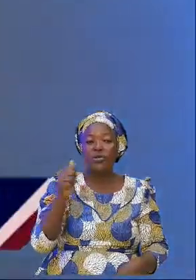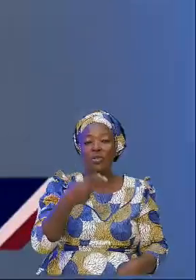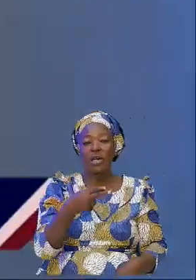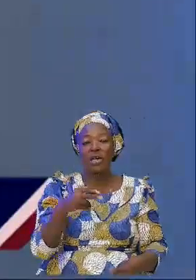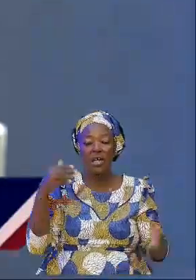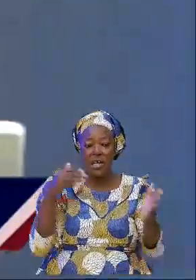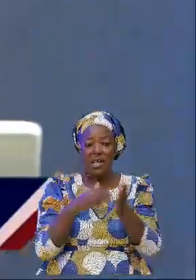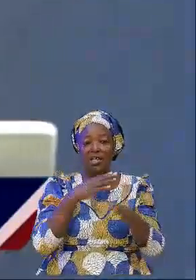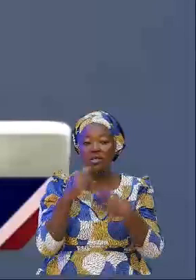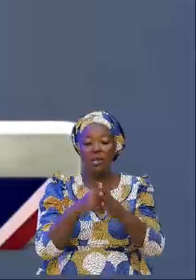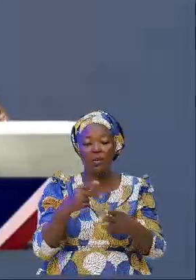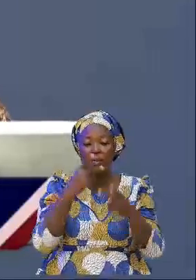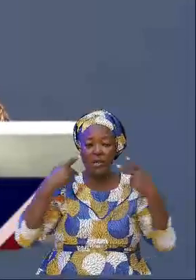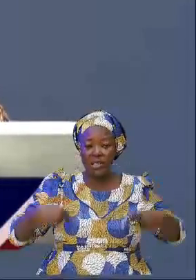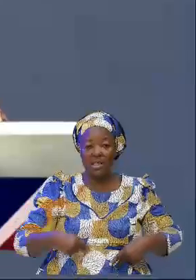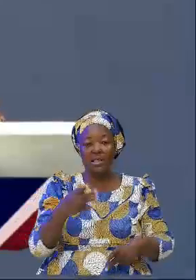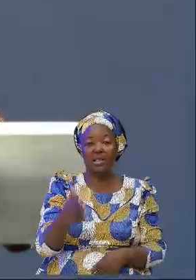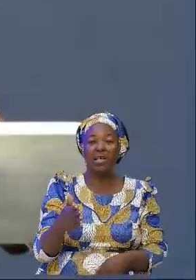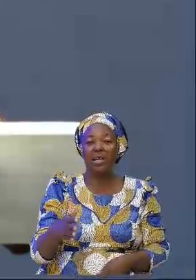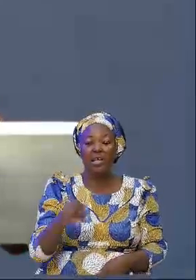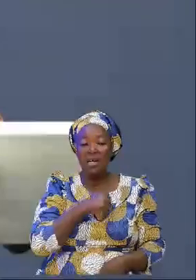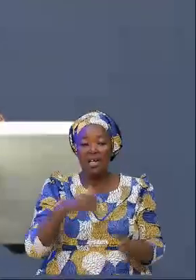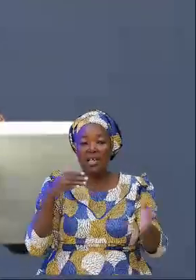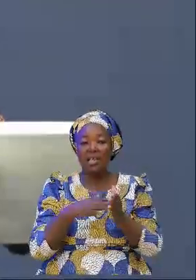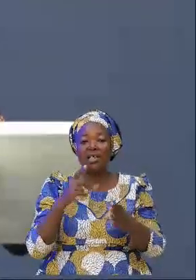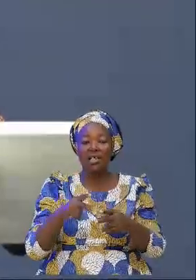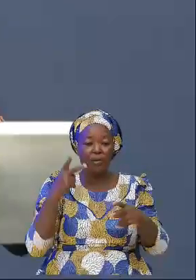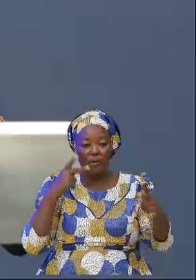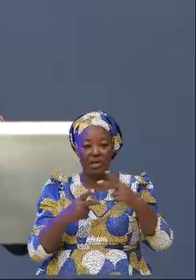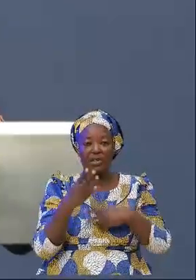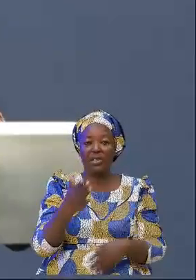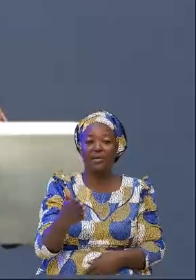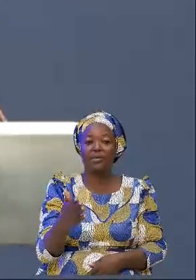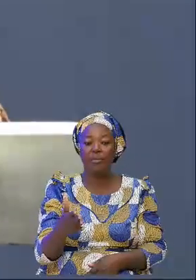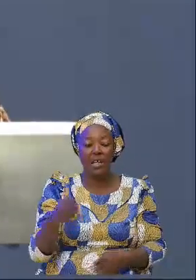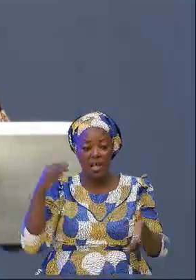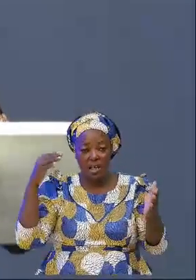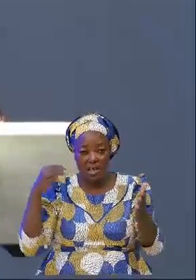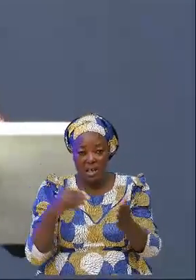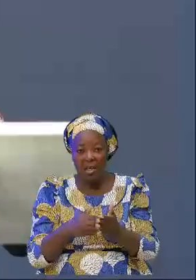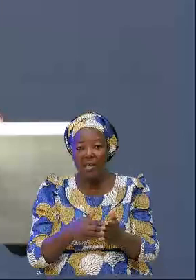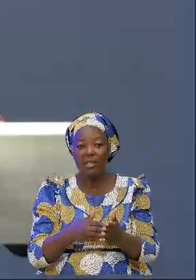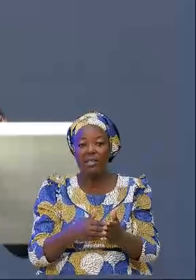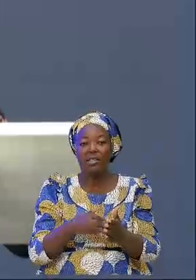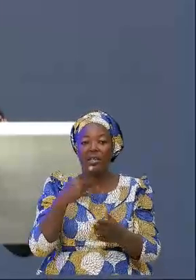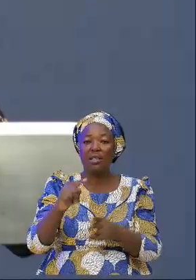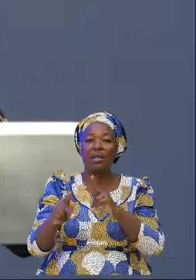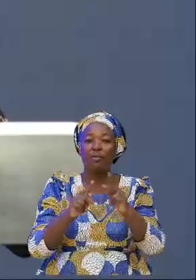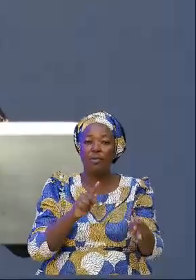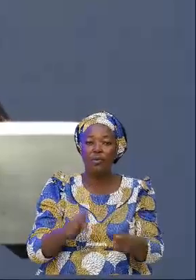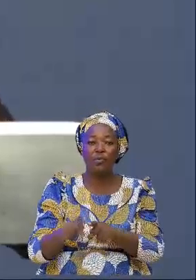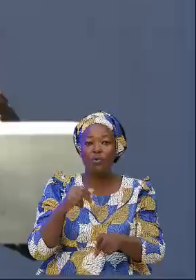of Judah, against the princes thereof, against the priests thereof,